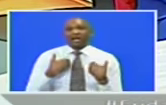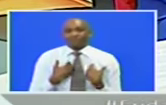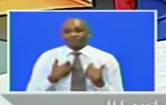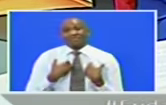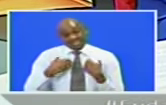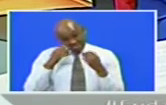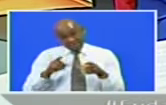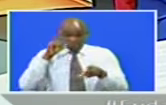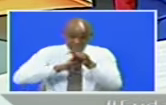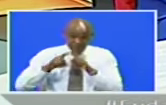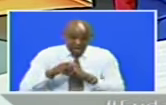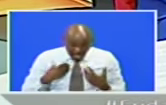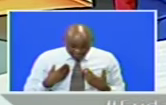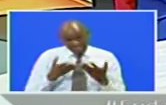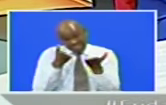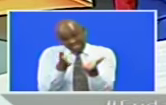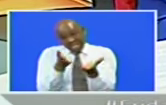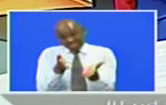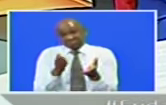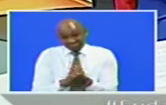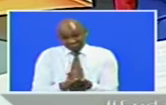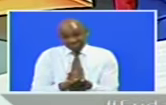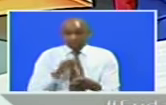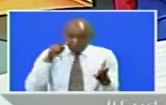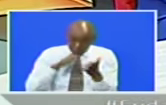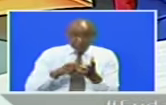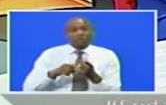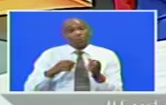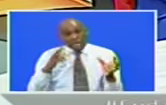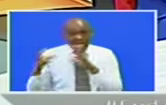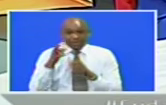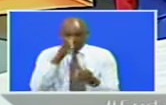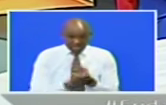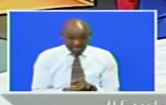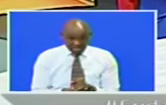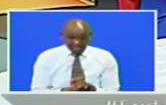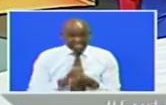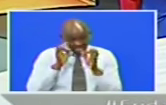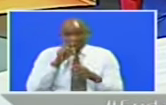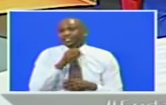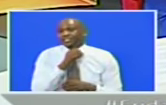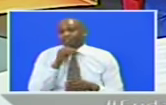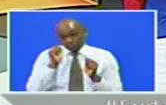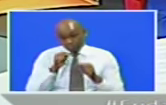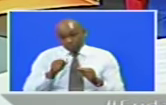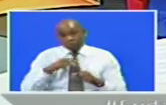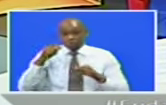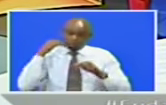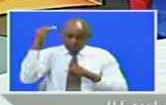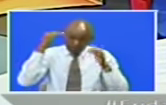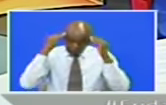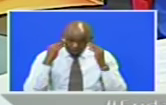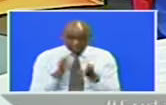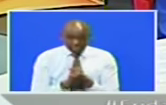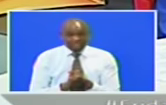one is captured? Perhaps that will be the point of argument if this particular petition goes to the Supreme Court. Remember,